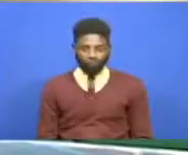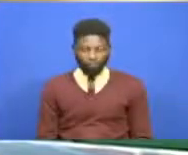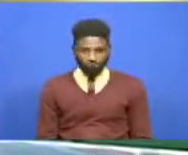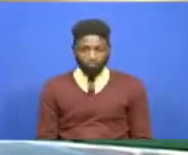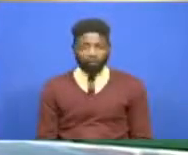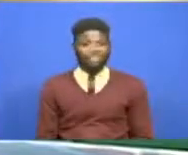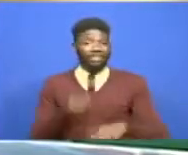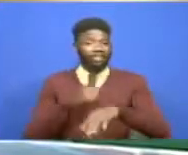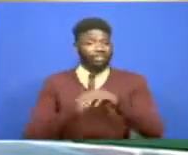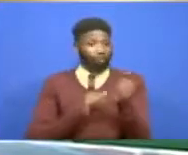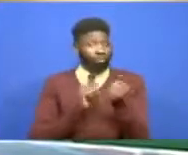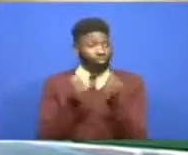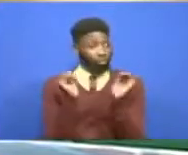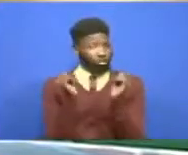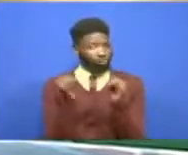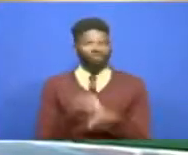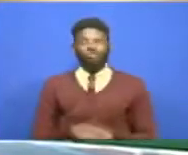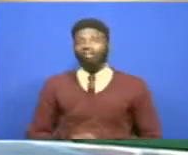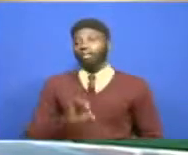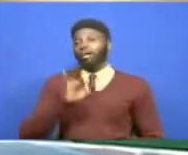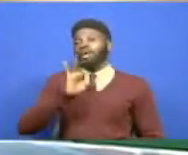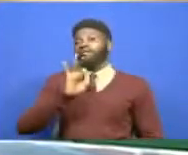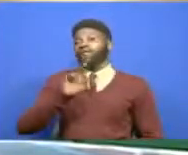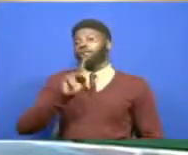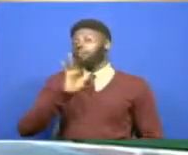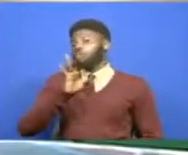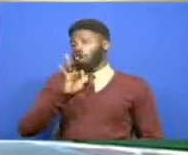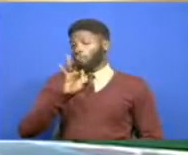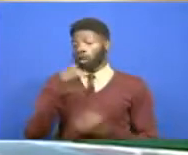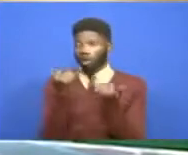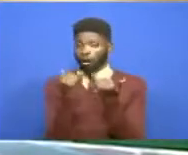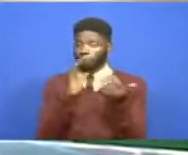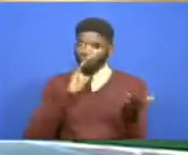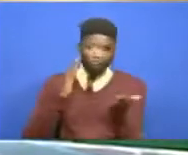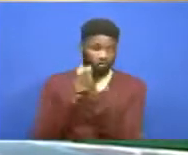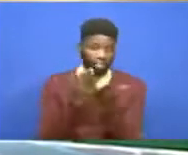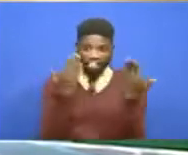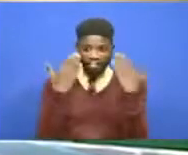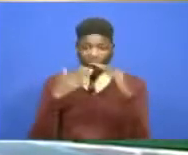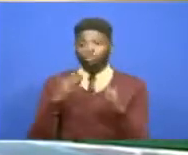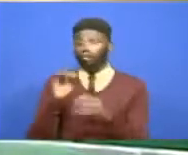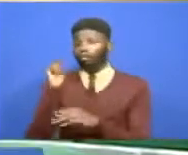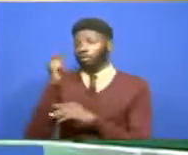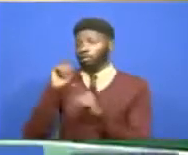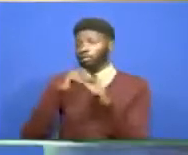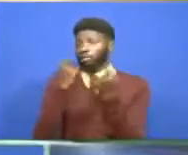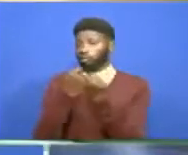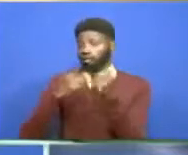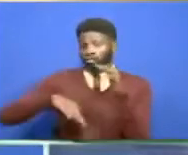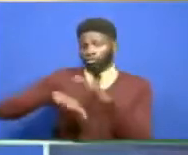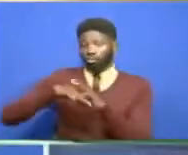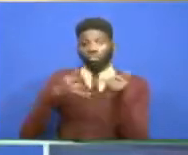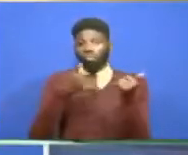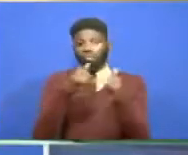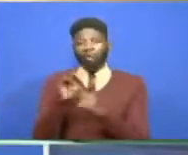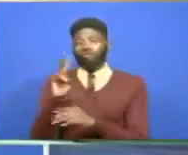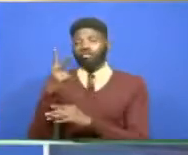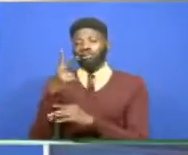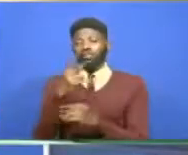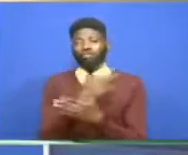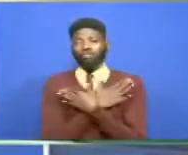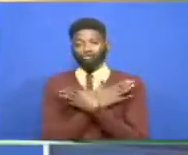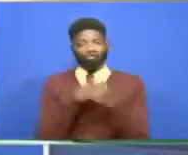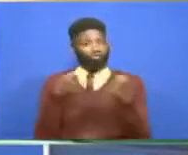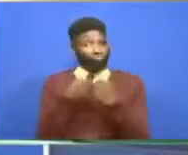It's now time for the sports news and football. Kenya Federation, FKF, has confirmed Harambee Stars will not play a second friendly match. The